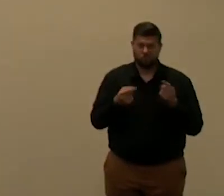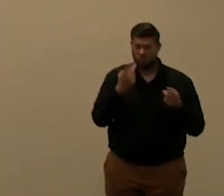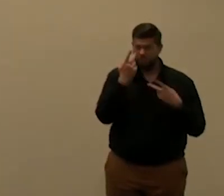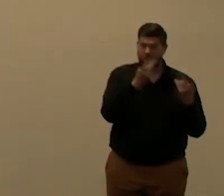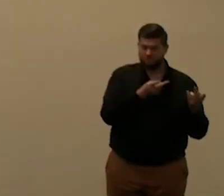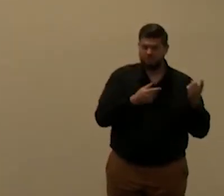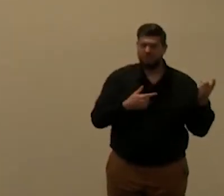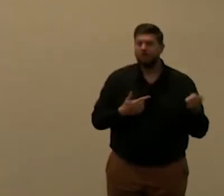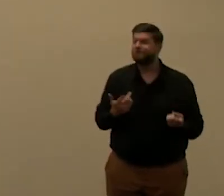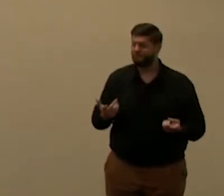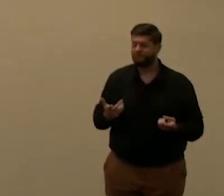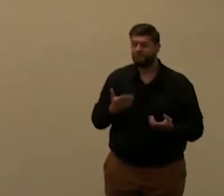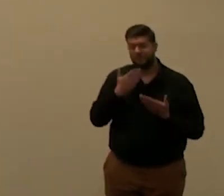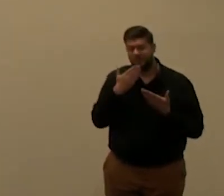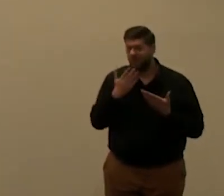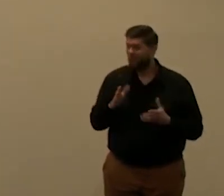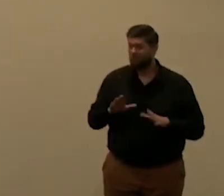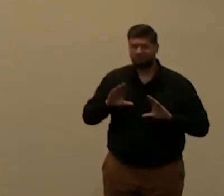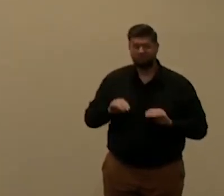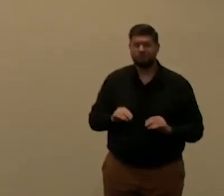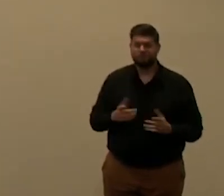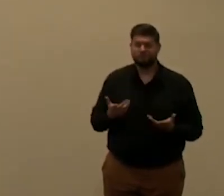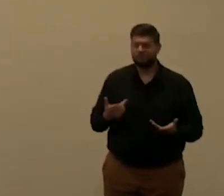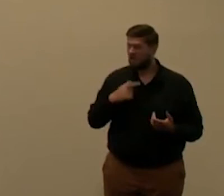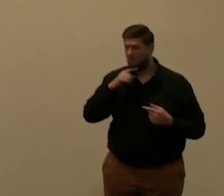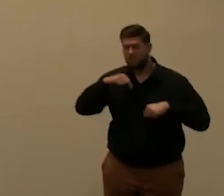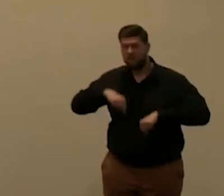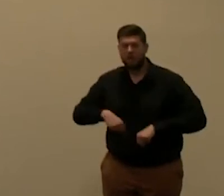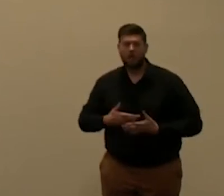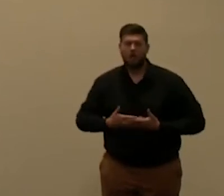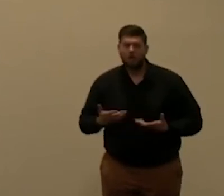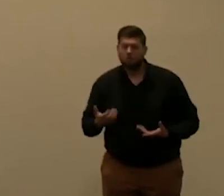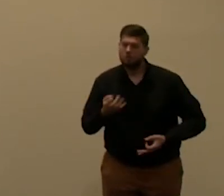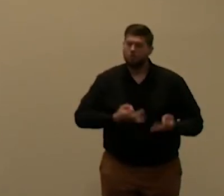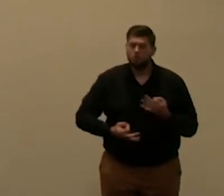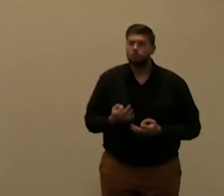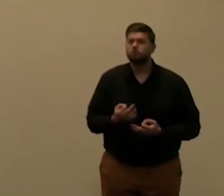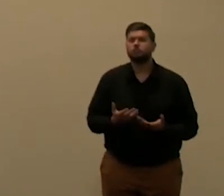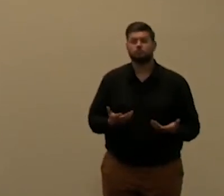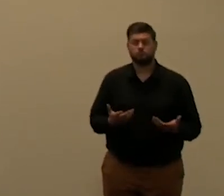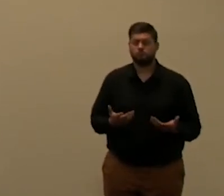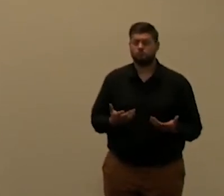And with that, I want to thank you. And I'll be here for a few more hours. So if you have